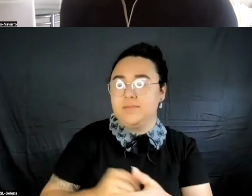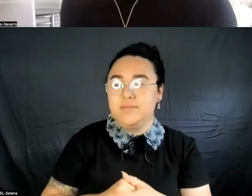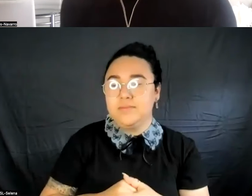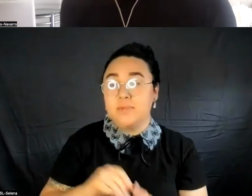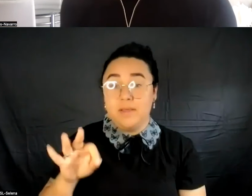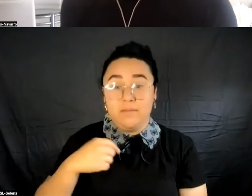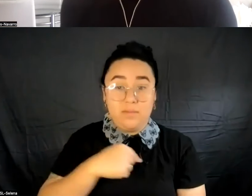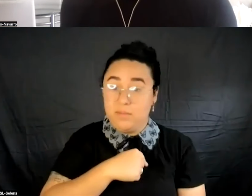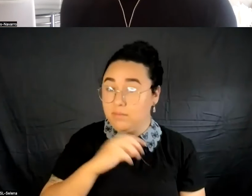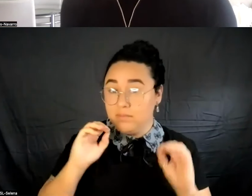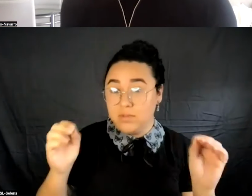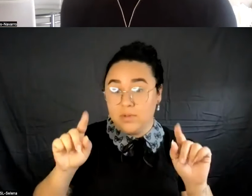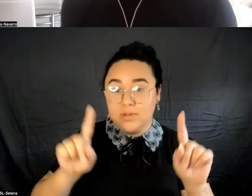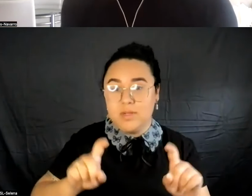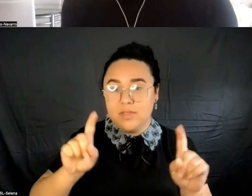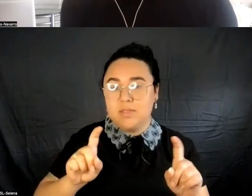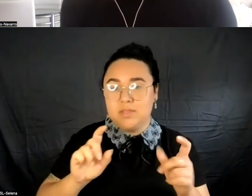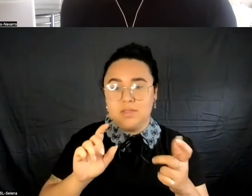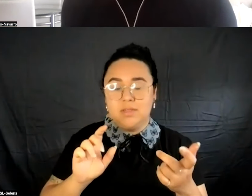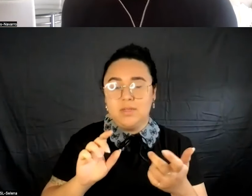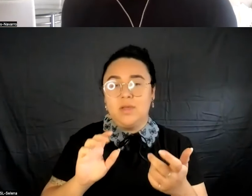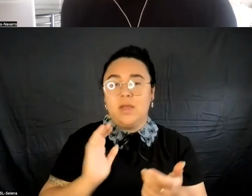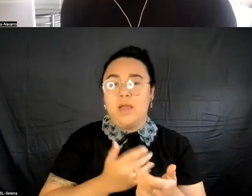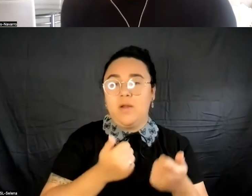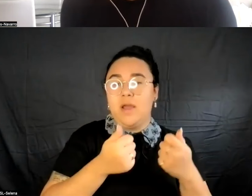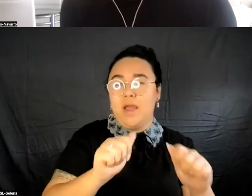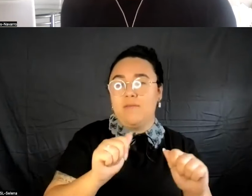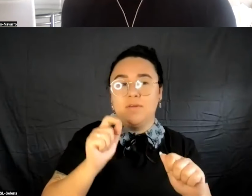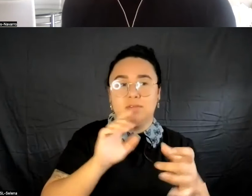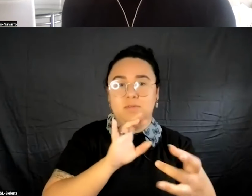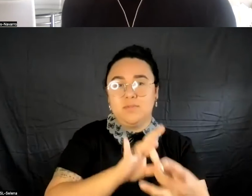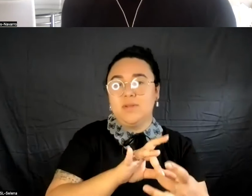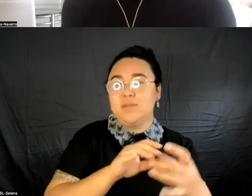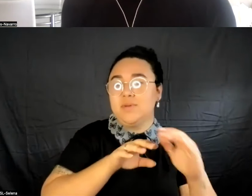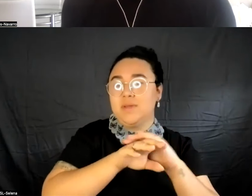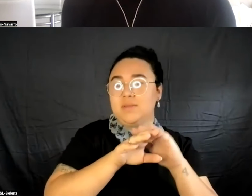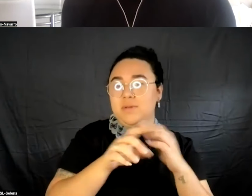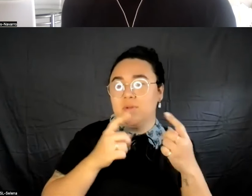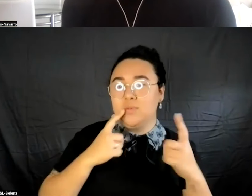not testing how our efforts on accessibility work,